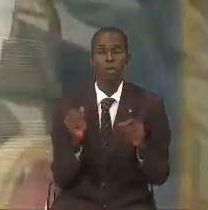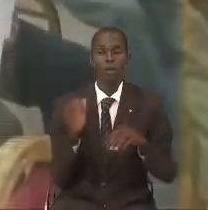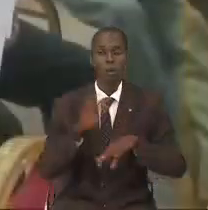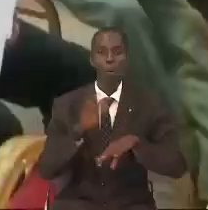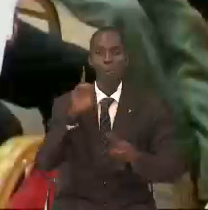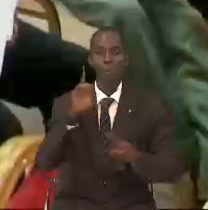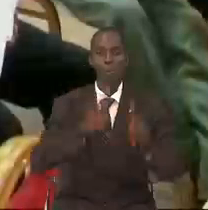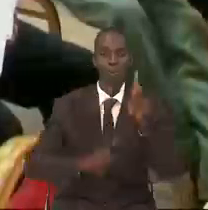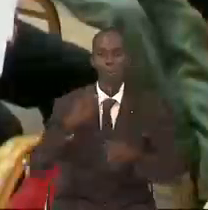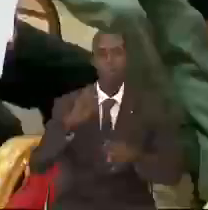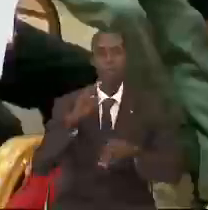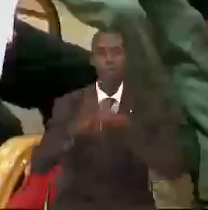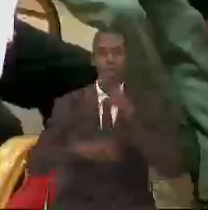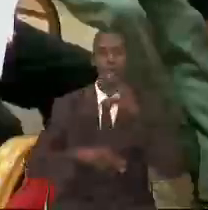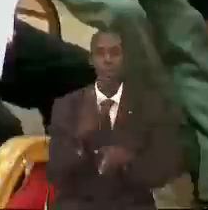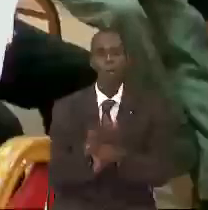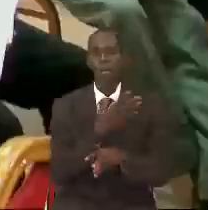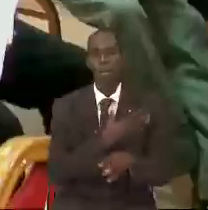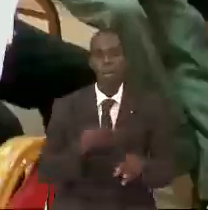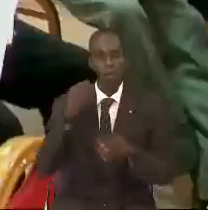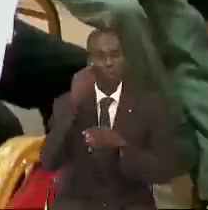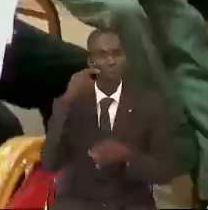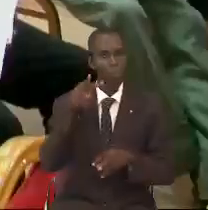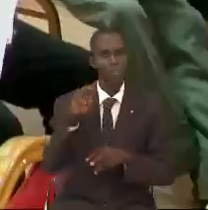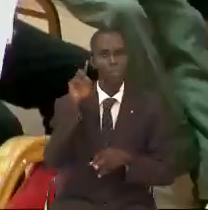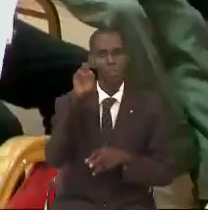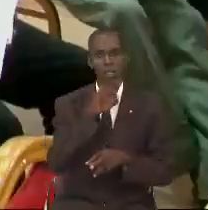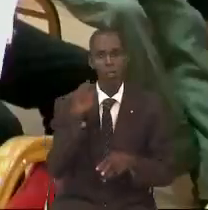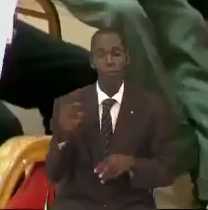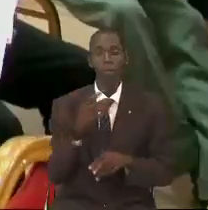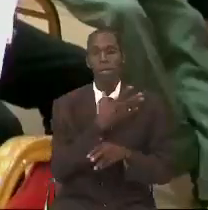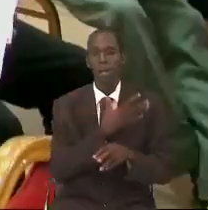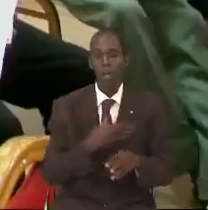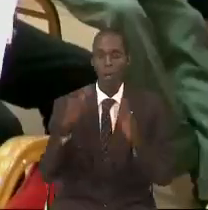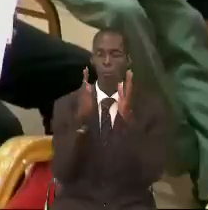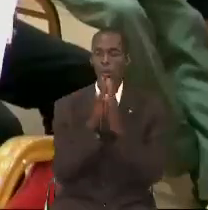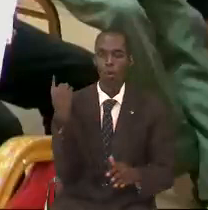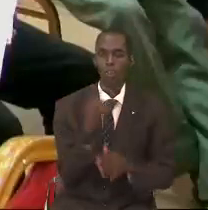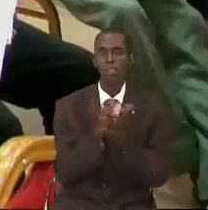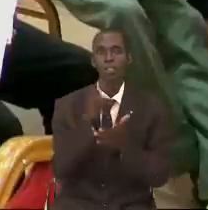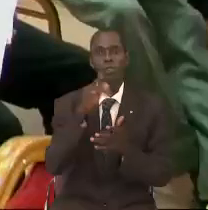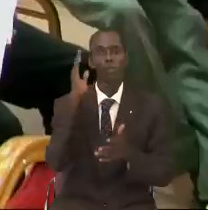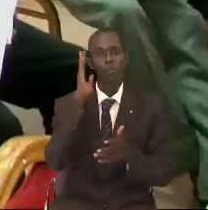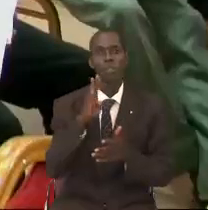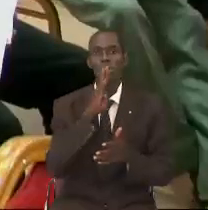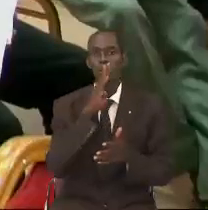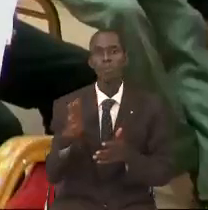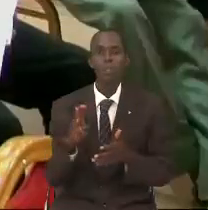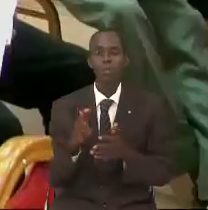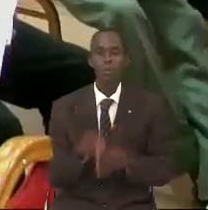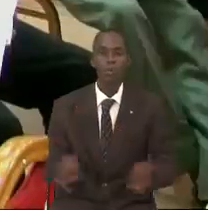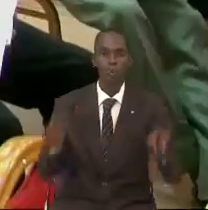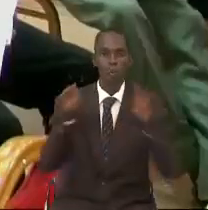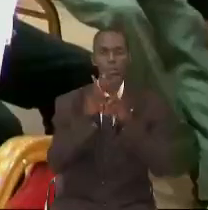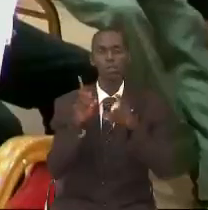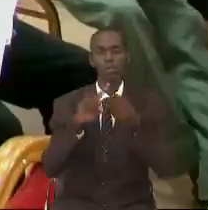ye therefore, and pray always, that ye may be accounted worthy to escape, and to